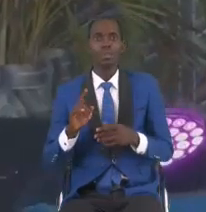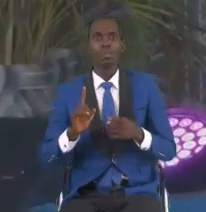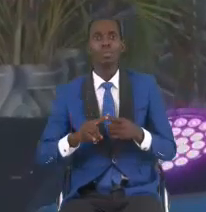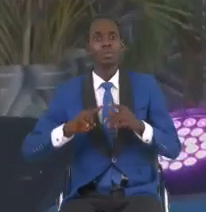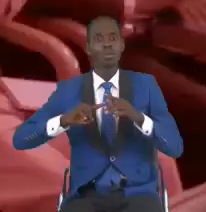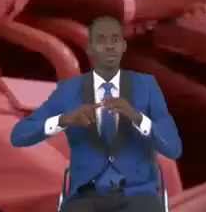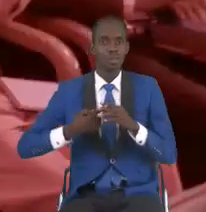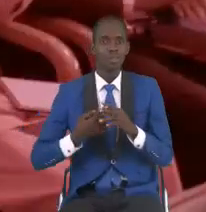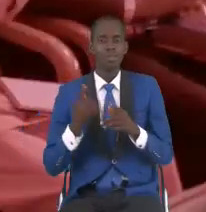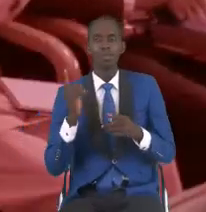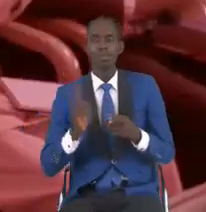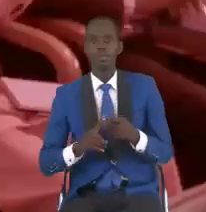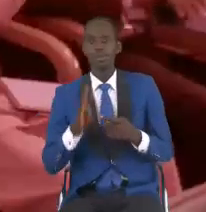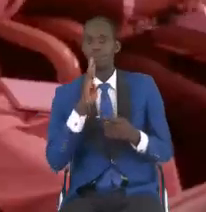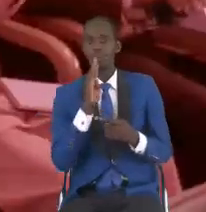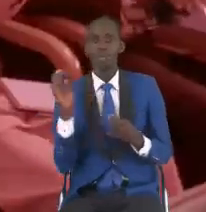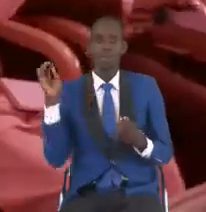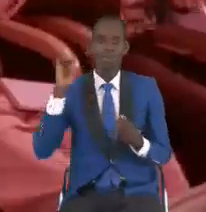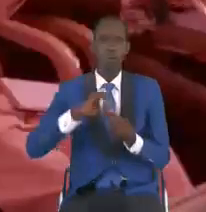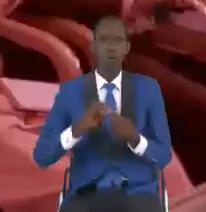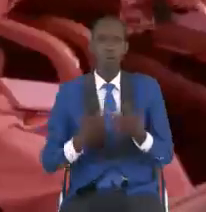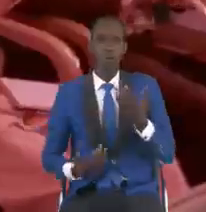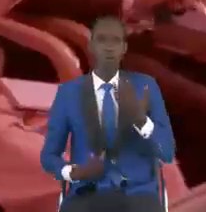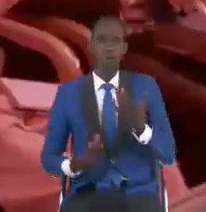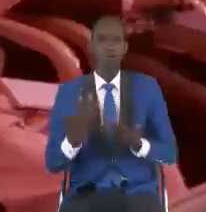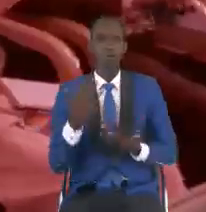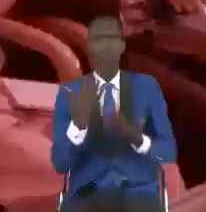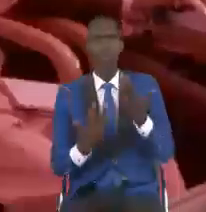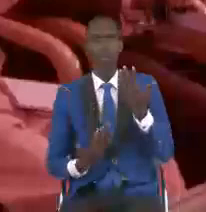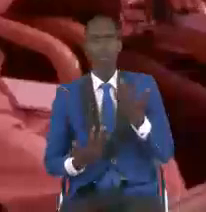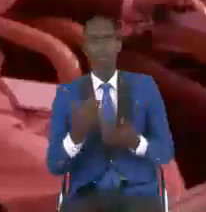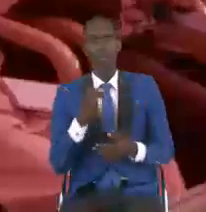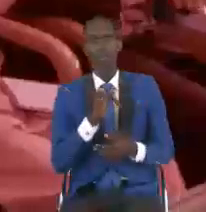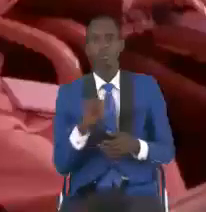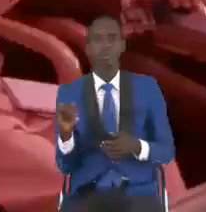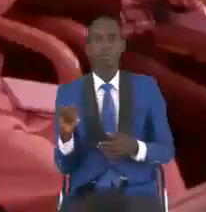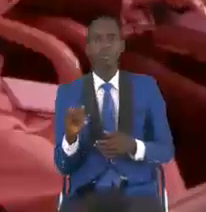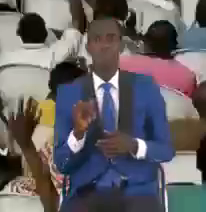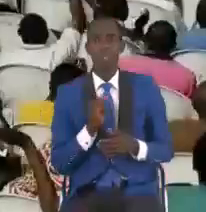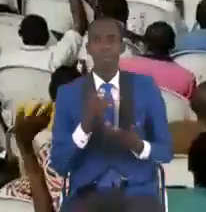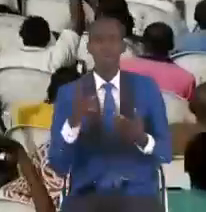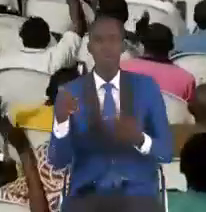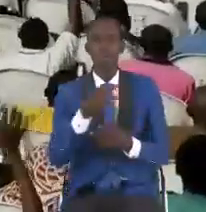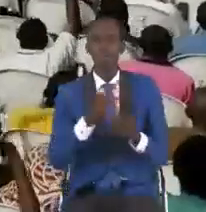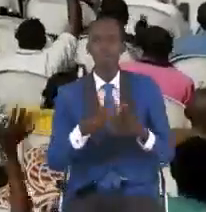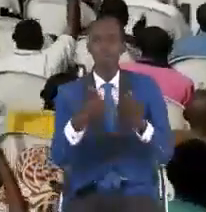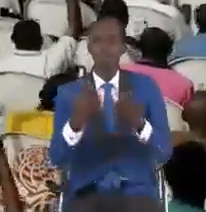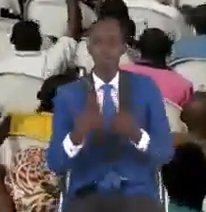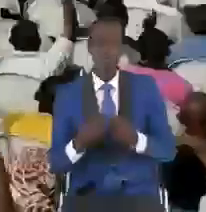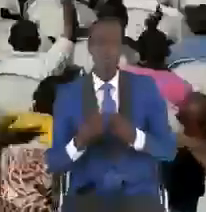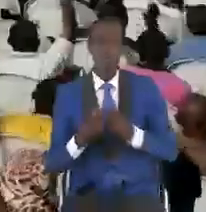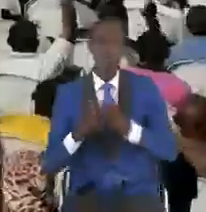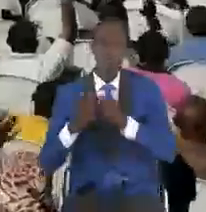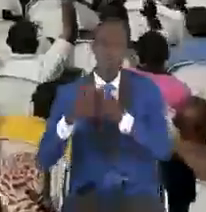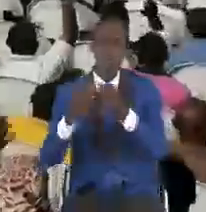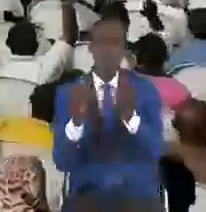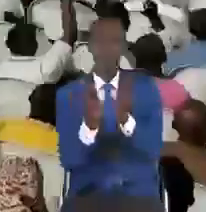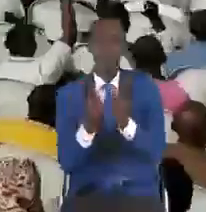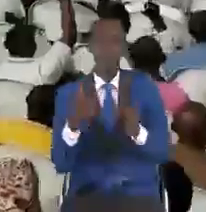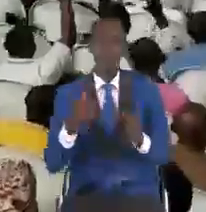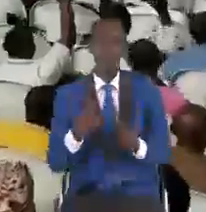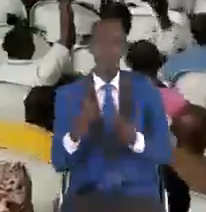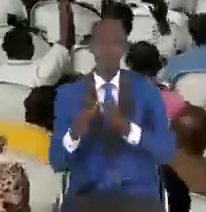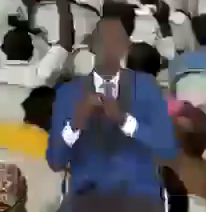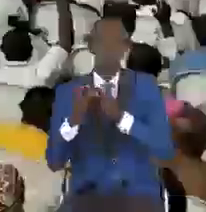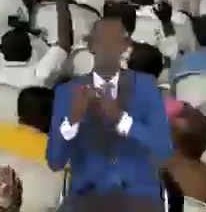refire. I want you younger people, come. Run along with me. Run ahead of